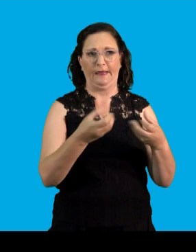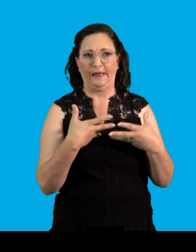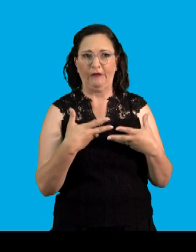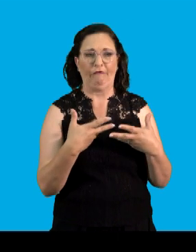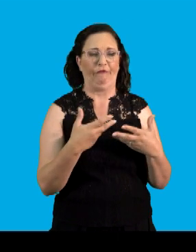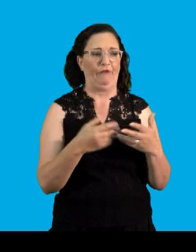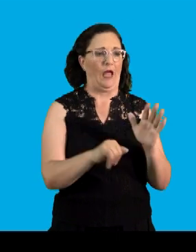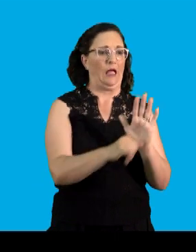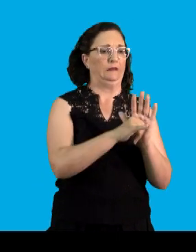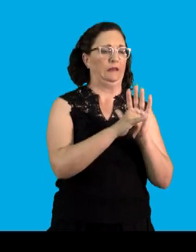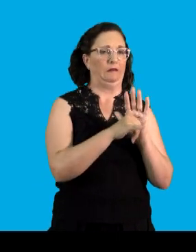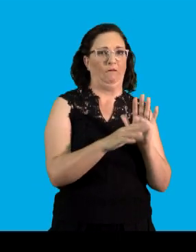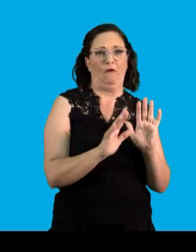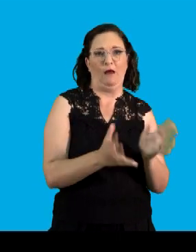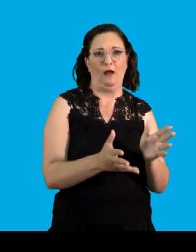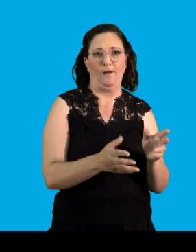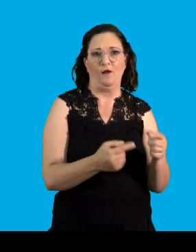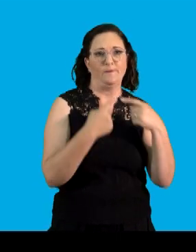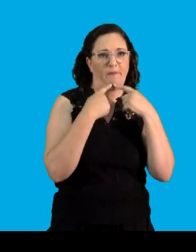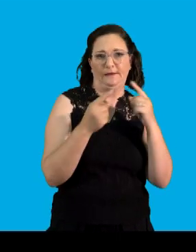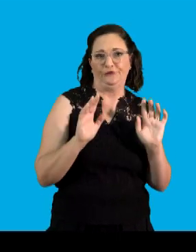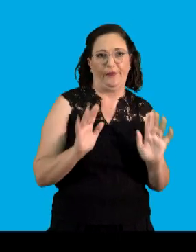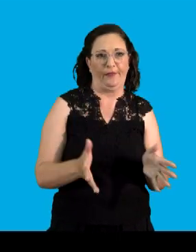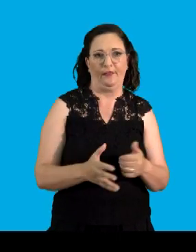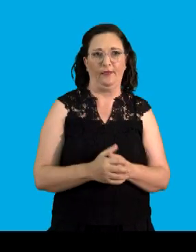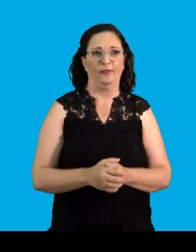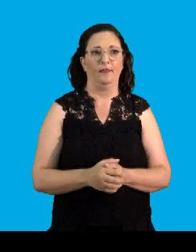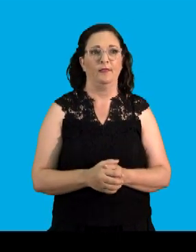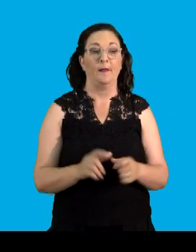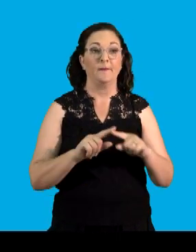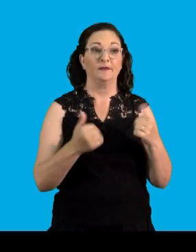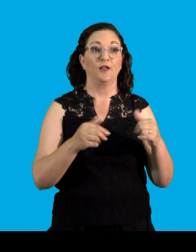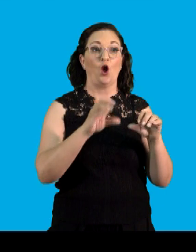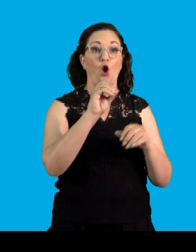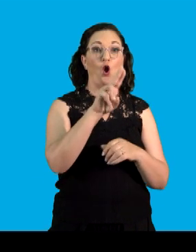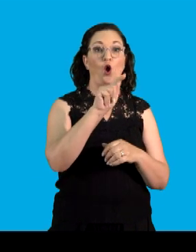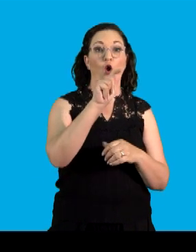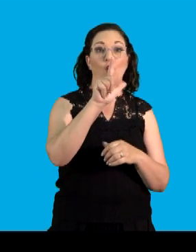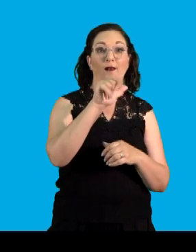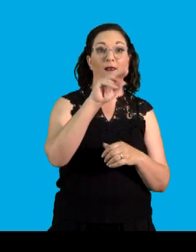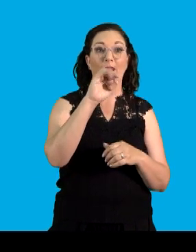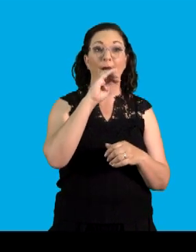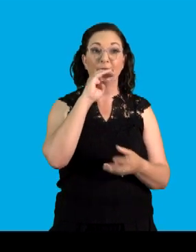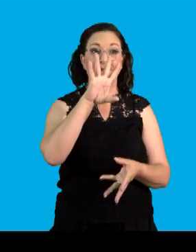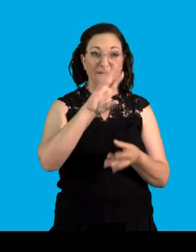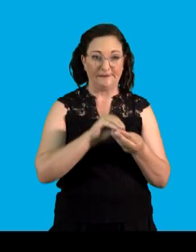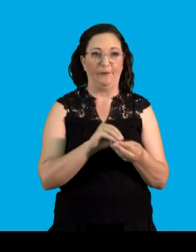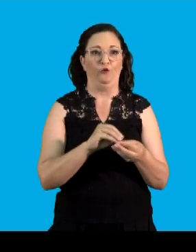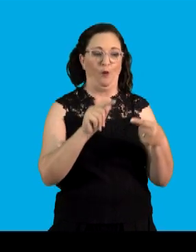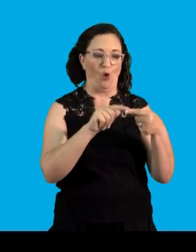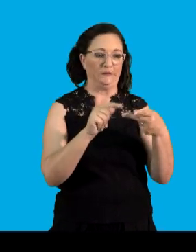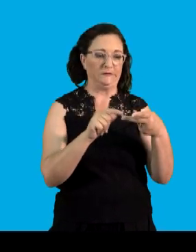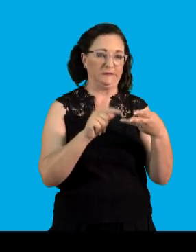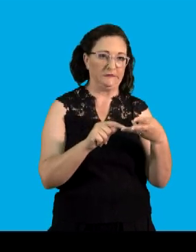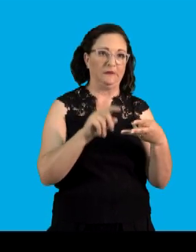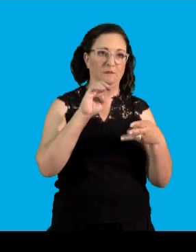are identifying, or you're just mentioning. When they say outline, you give a summary using main points